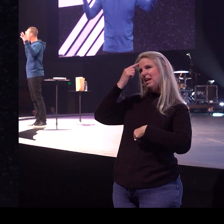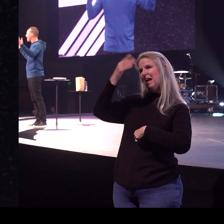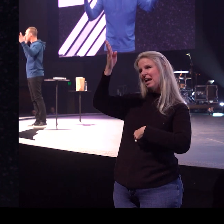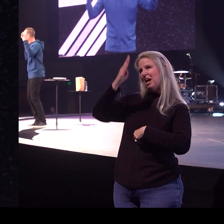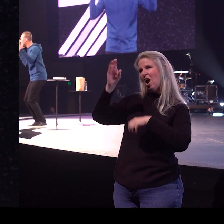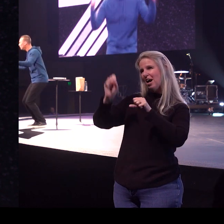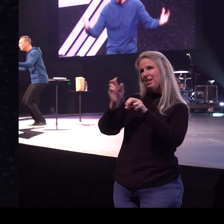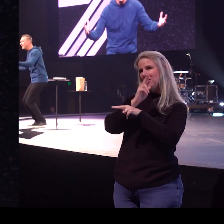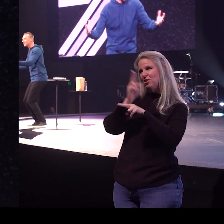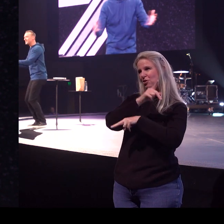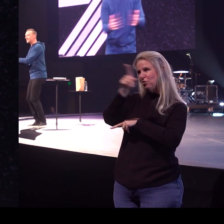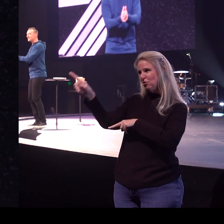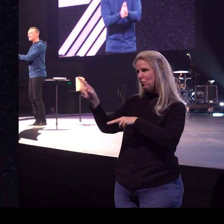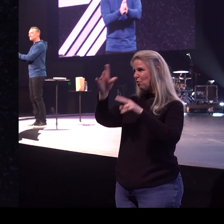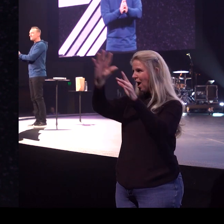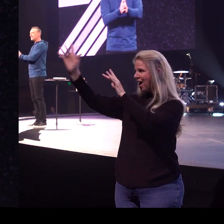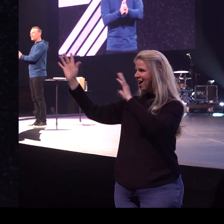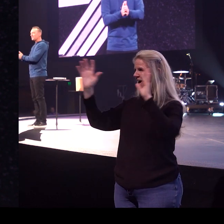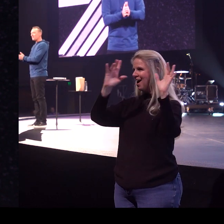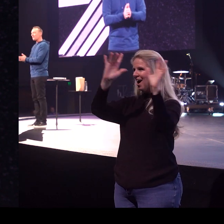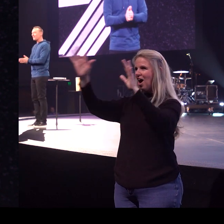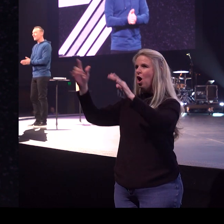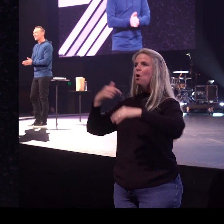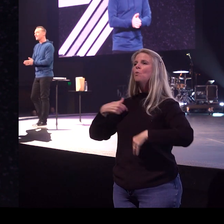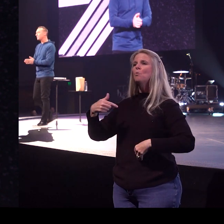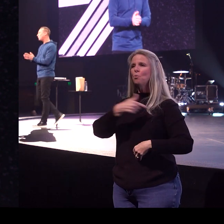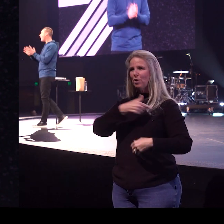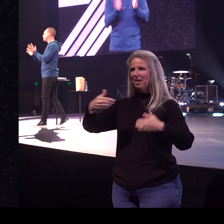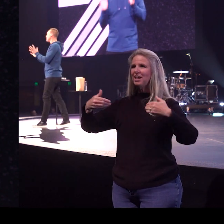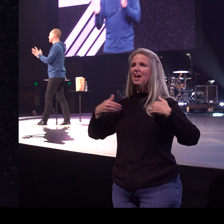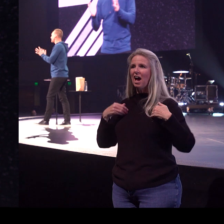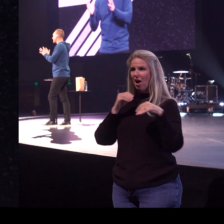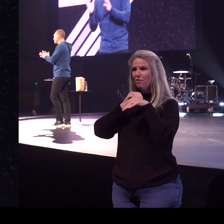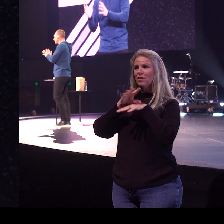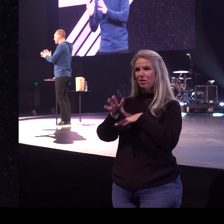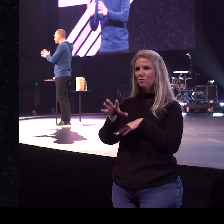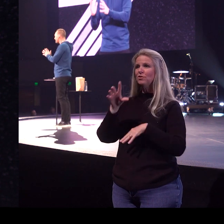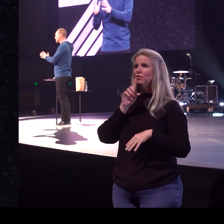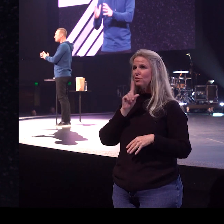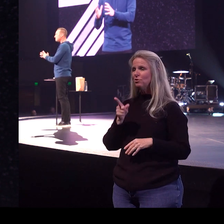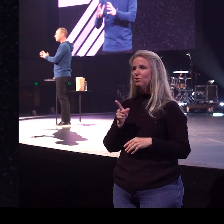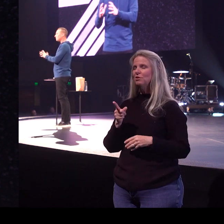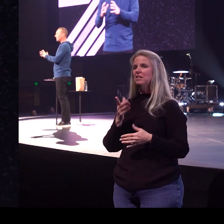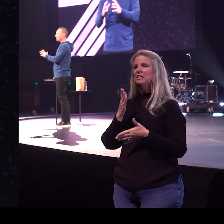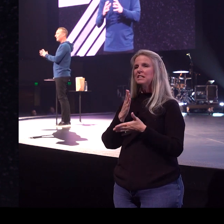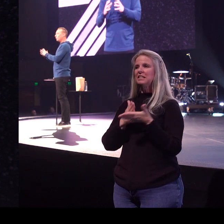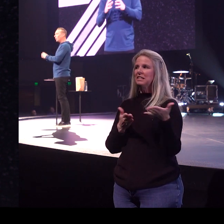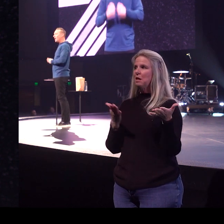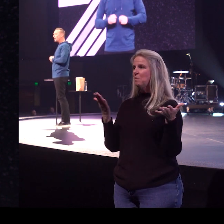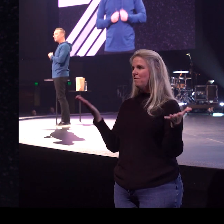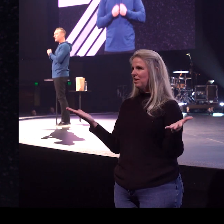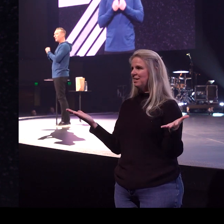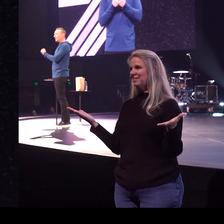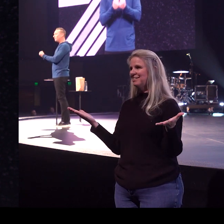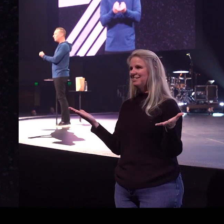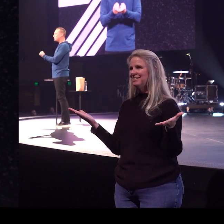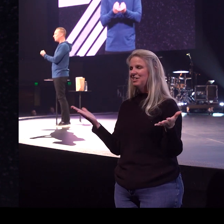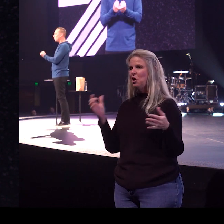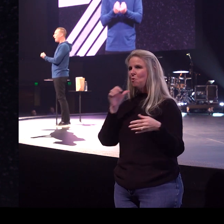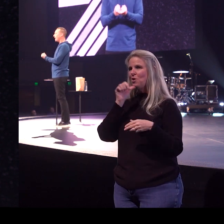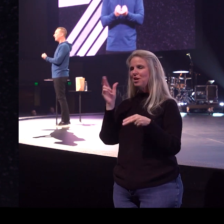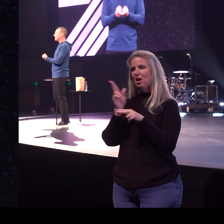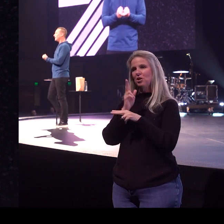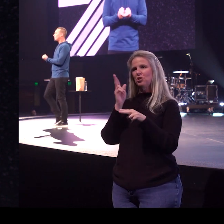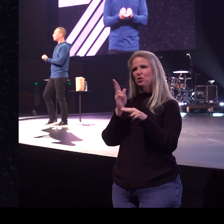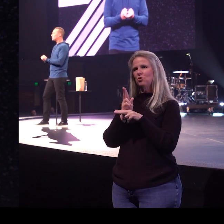we have influence. The problem is some of us, we're not using our influence.